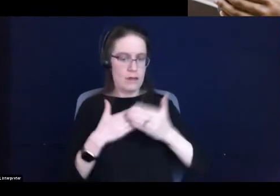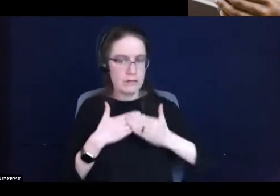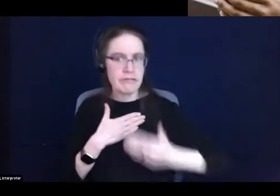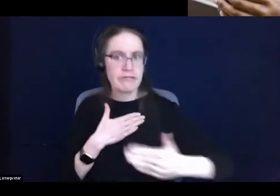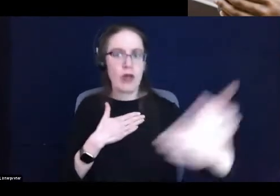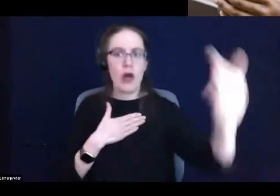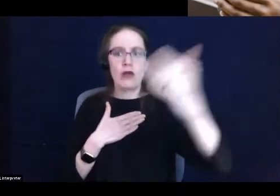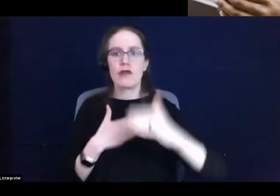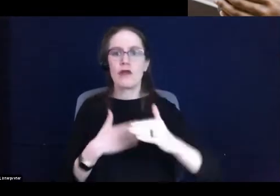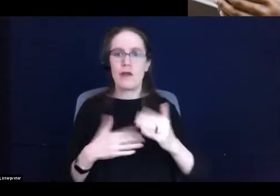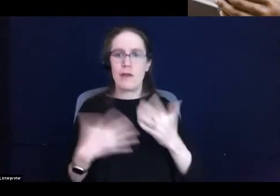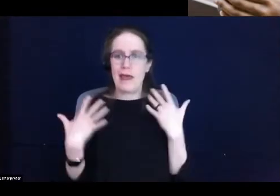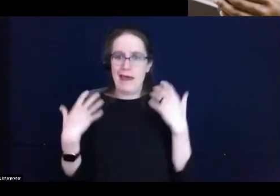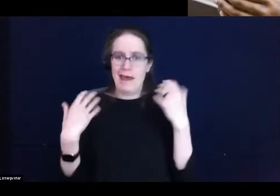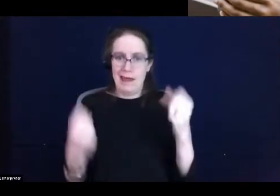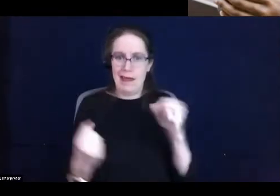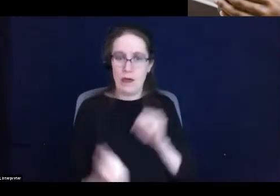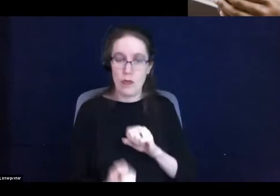Emotional/trigger planning